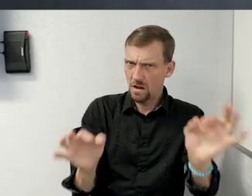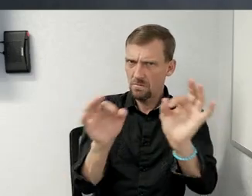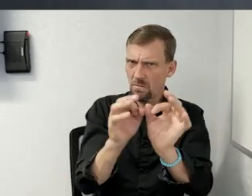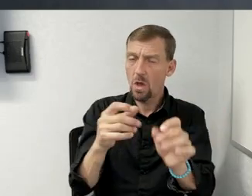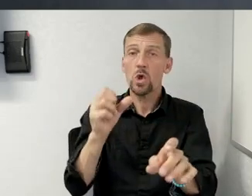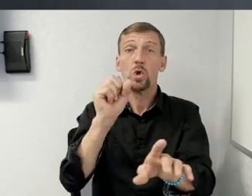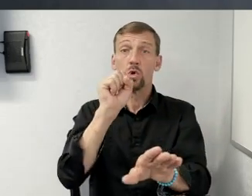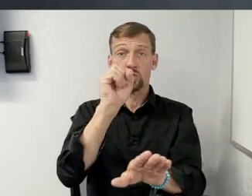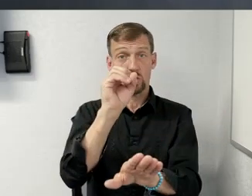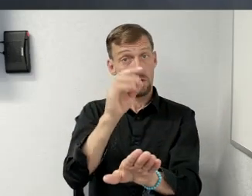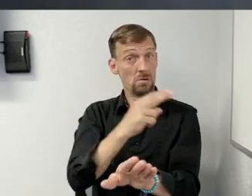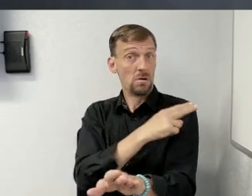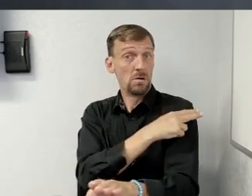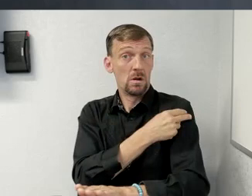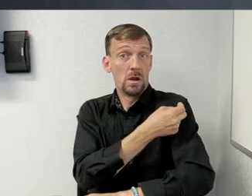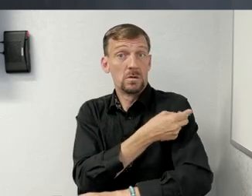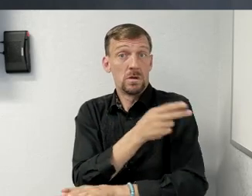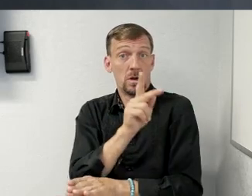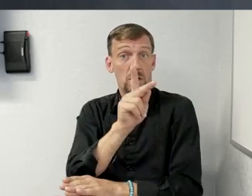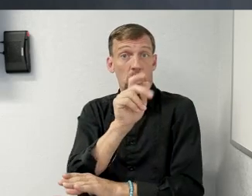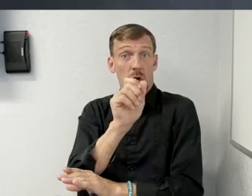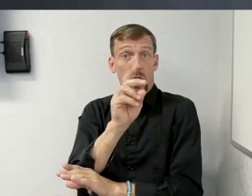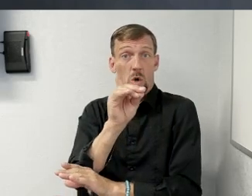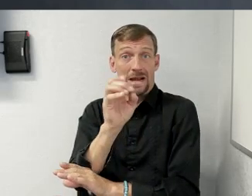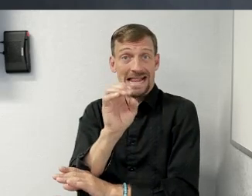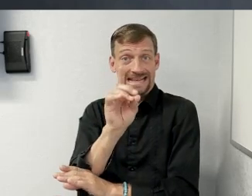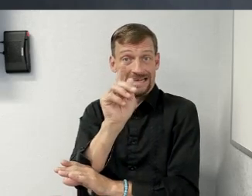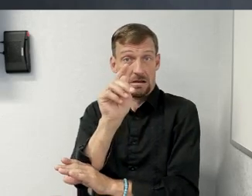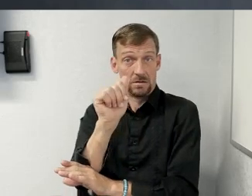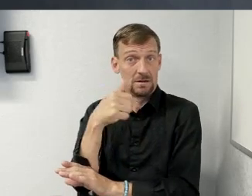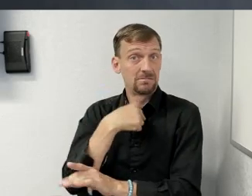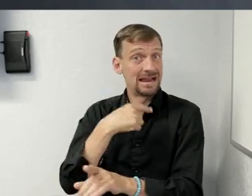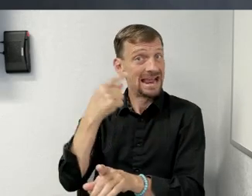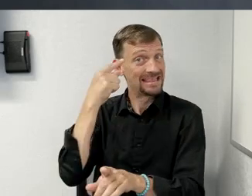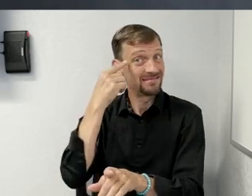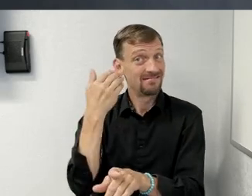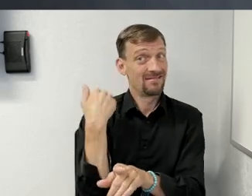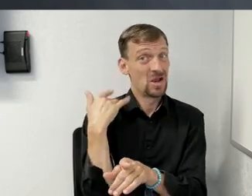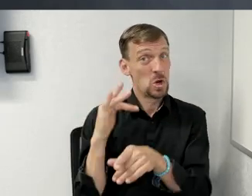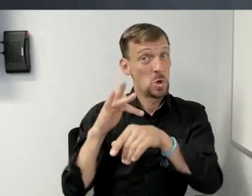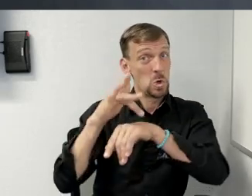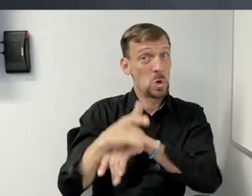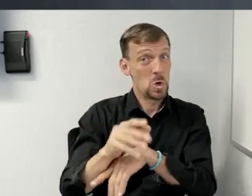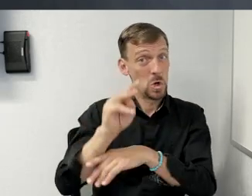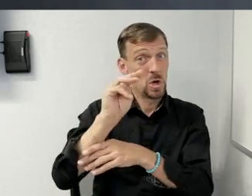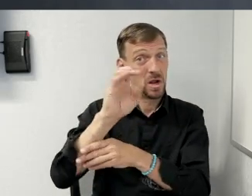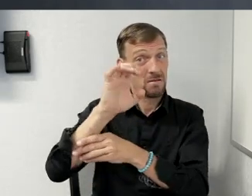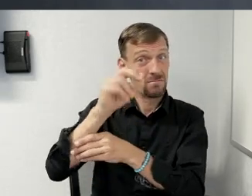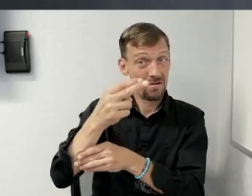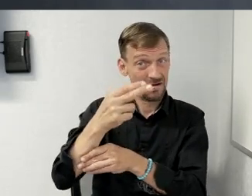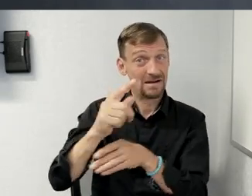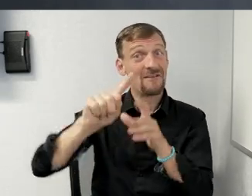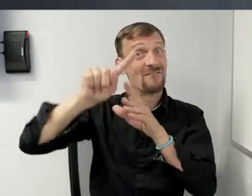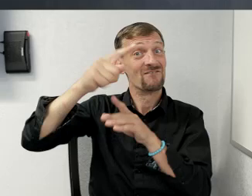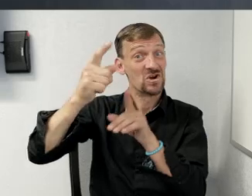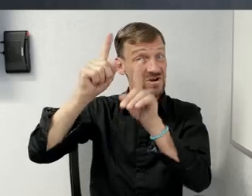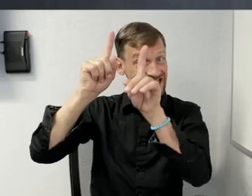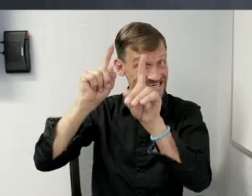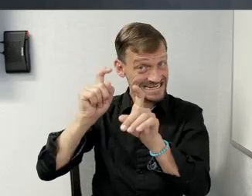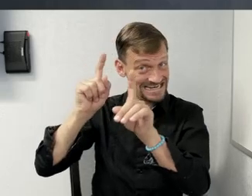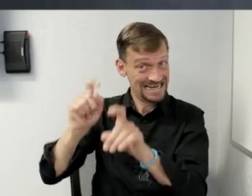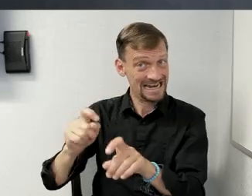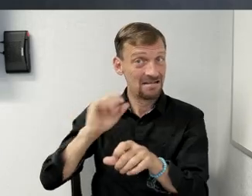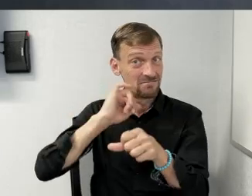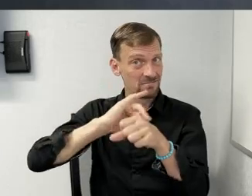Delta, again, since the start, it's hard to believe that it was back in early March that we collected our very first specimen. But